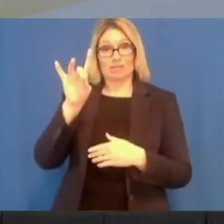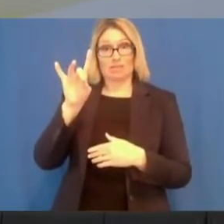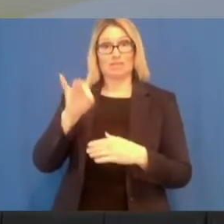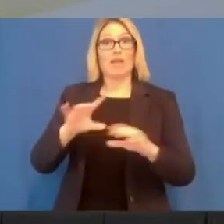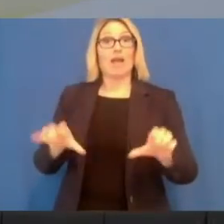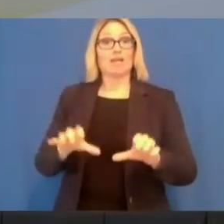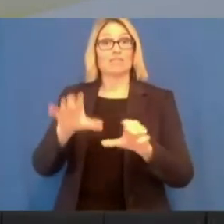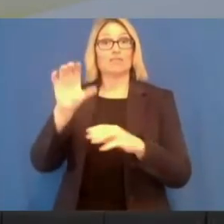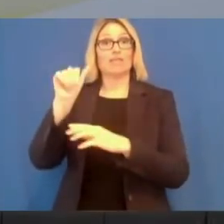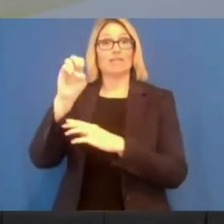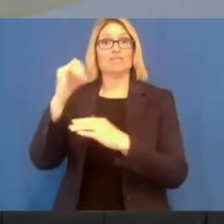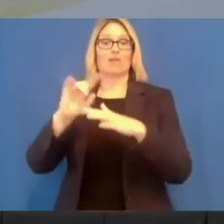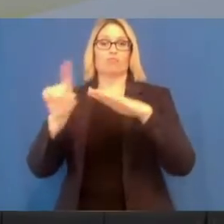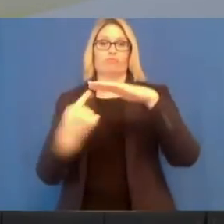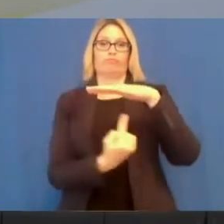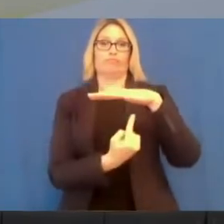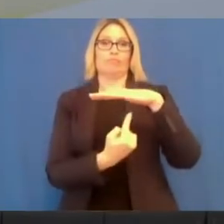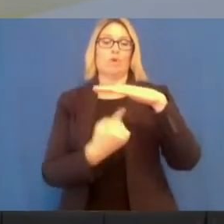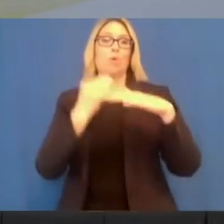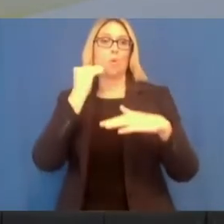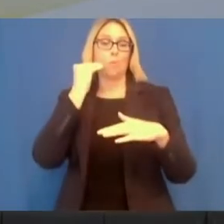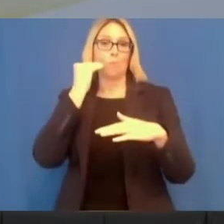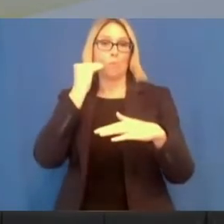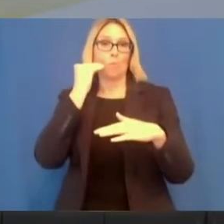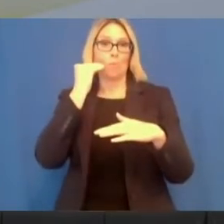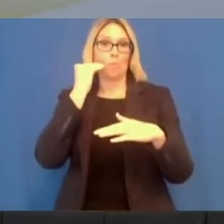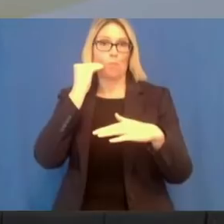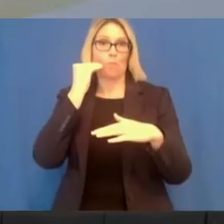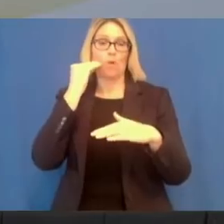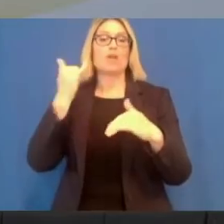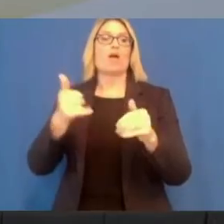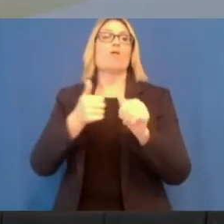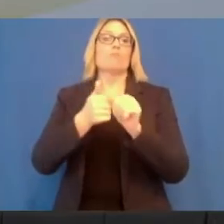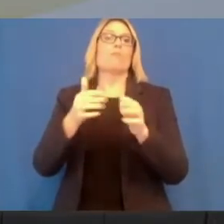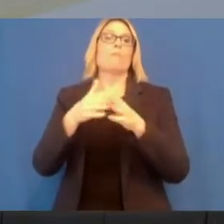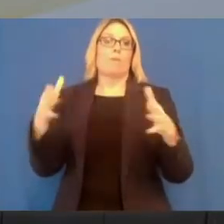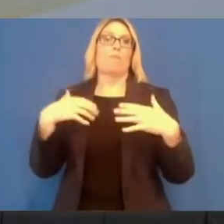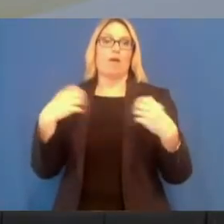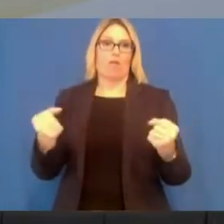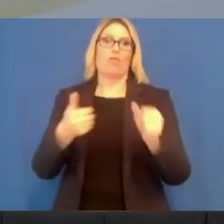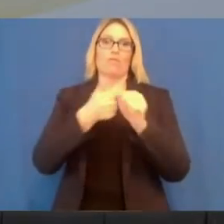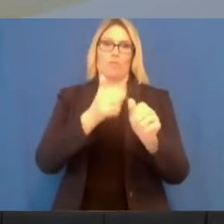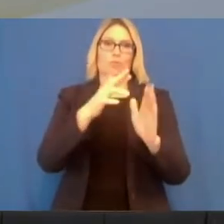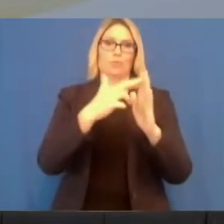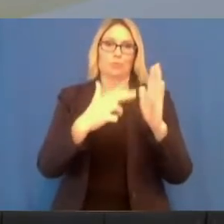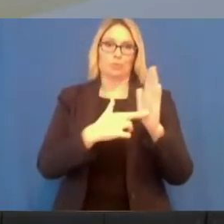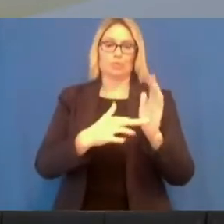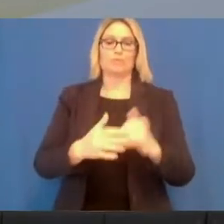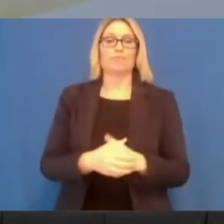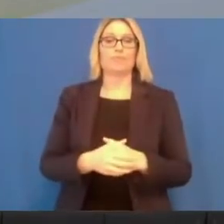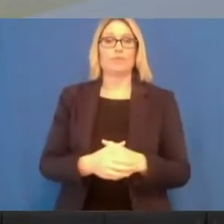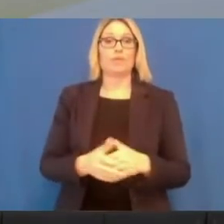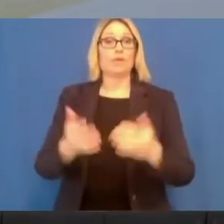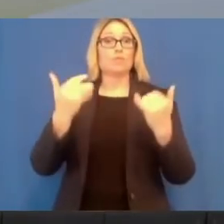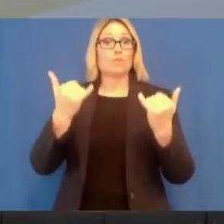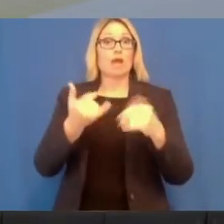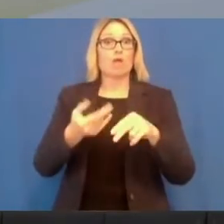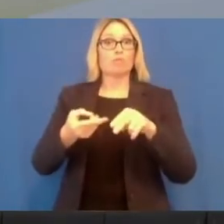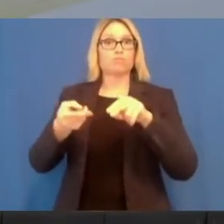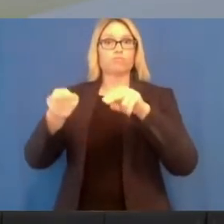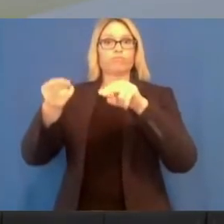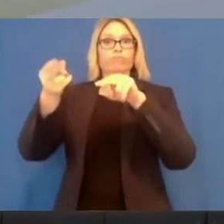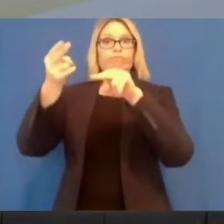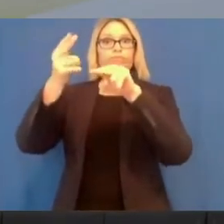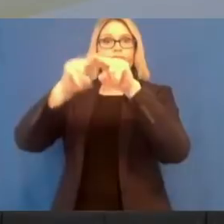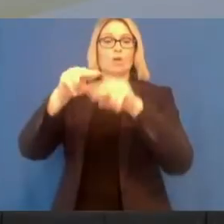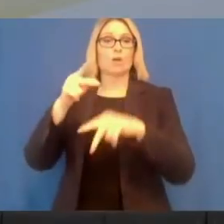now self-isolating and will be followed daily by public health. As a result of the spike in cases in PEI,